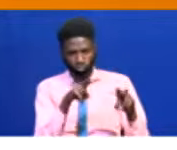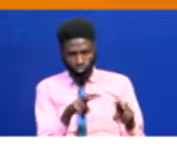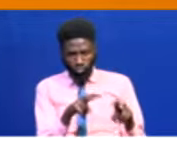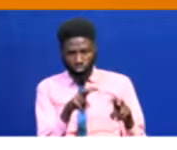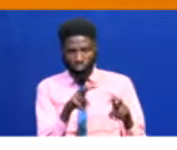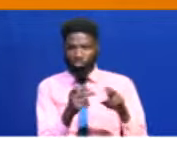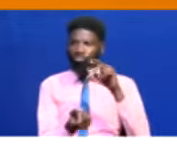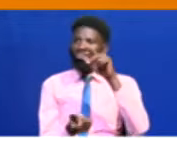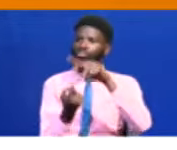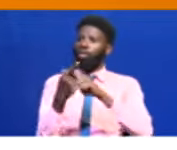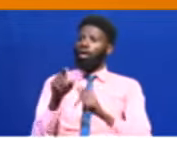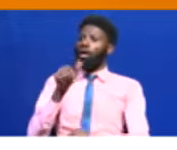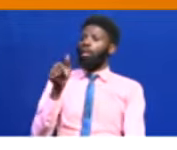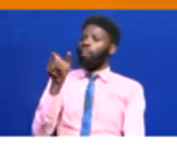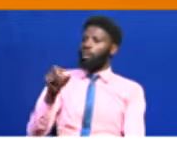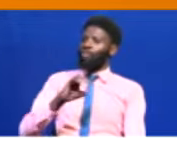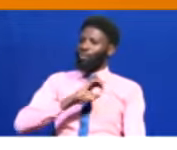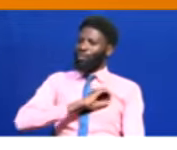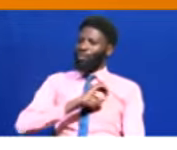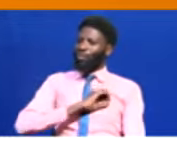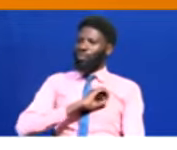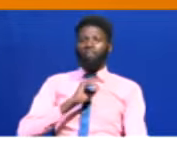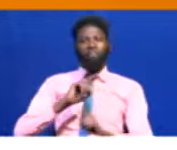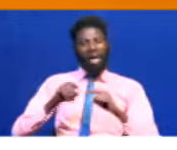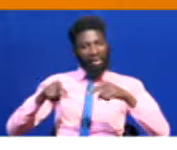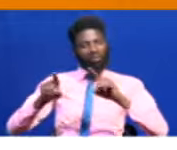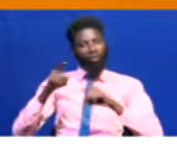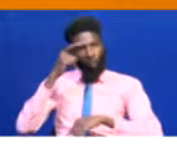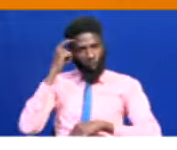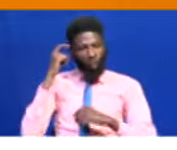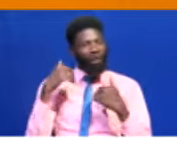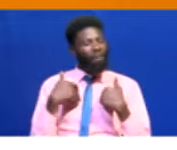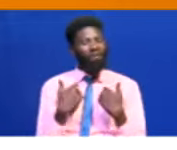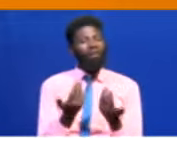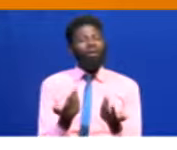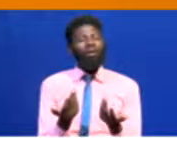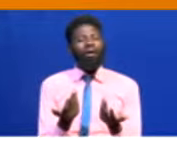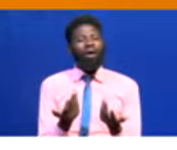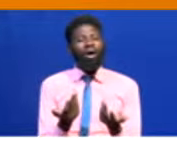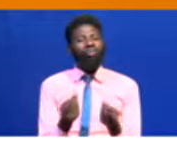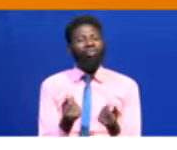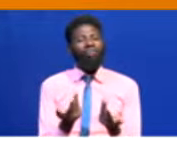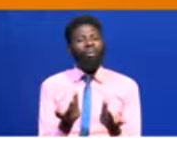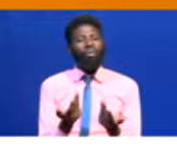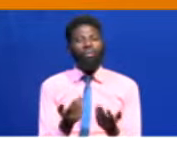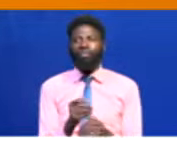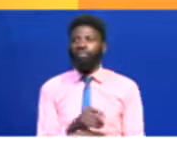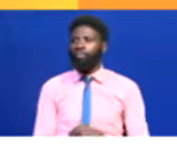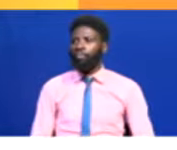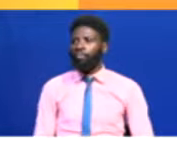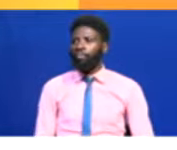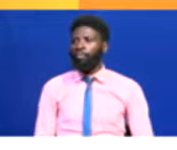is actually owned by someone else. Right. But they have the original title. How do they go about it?